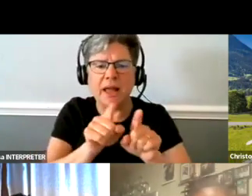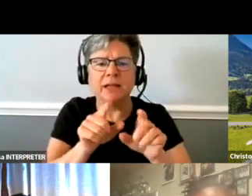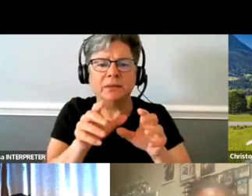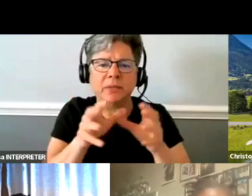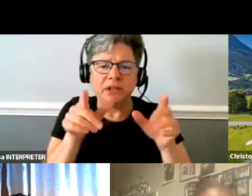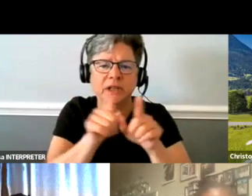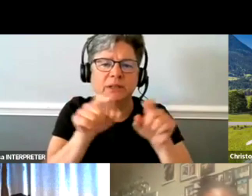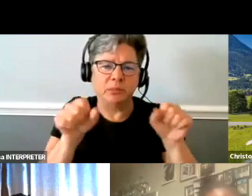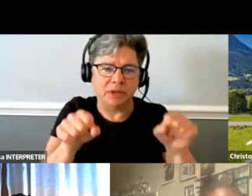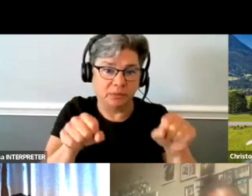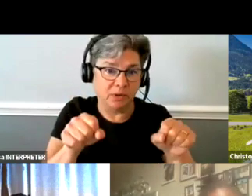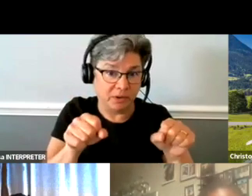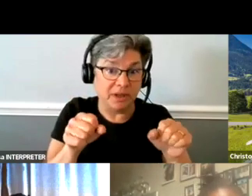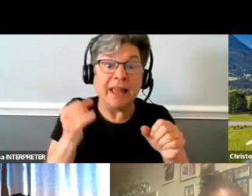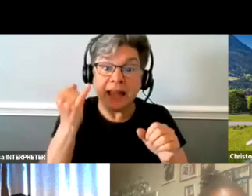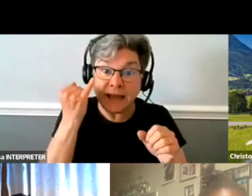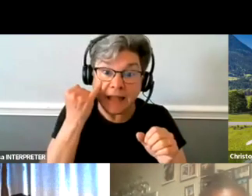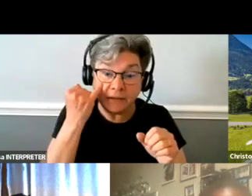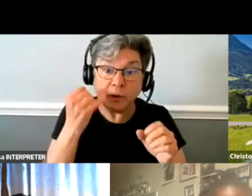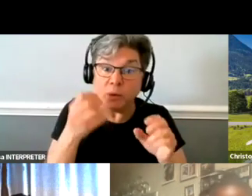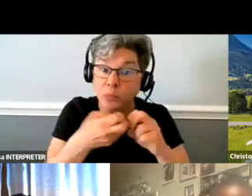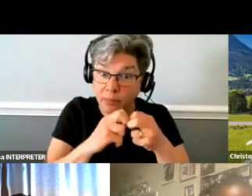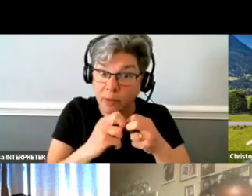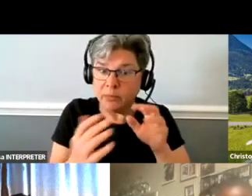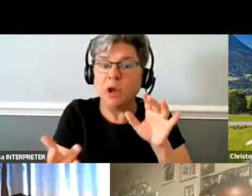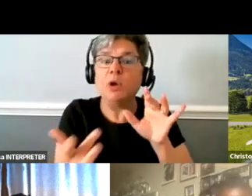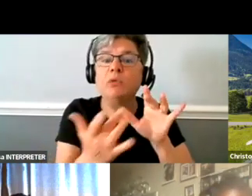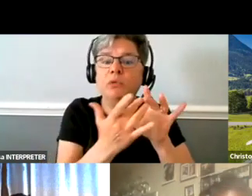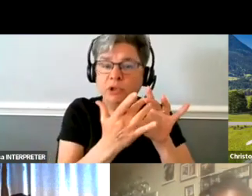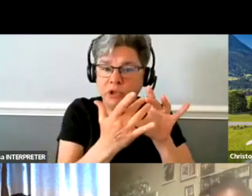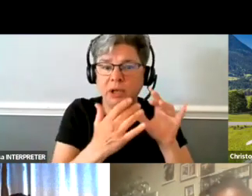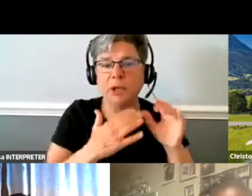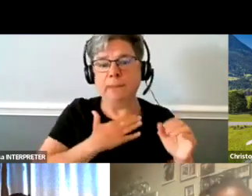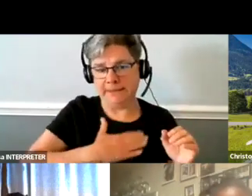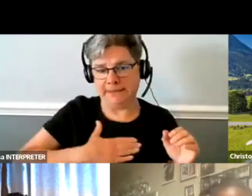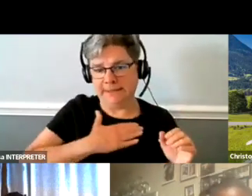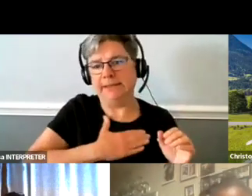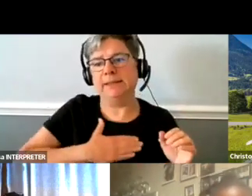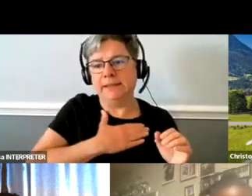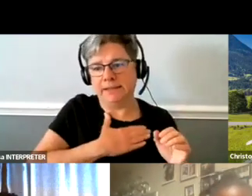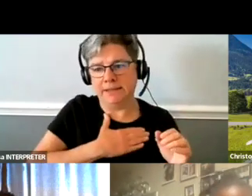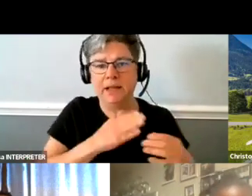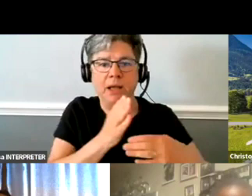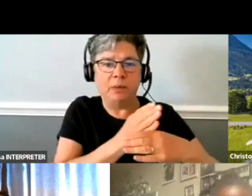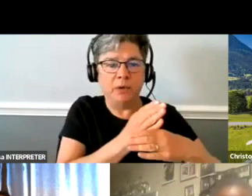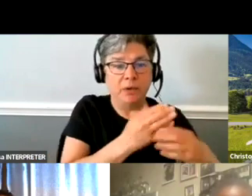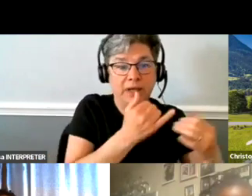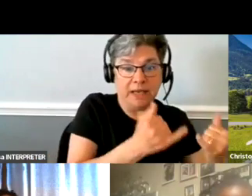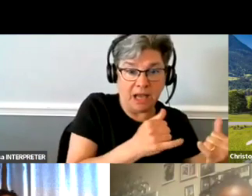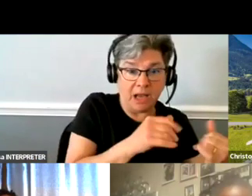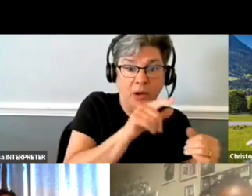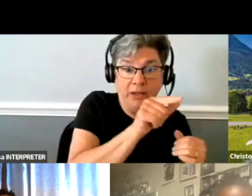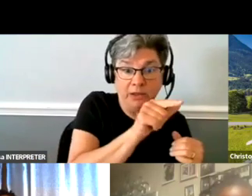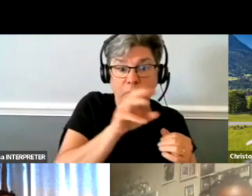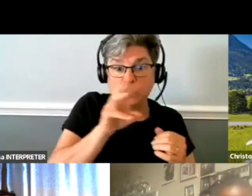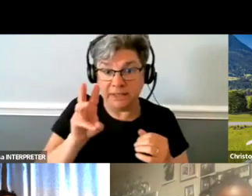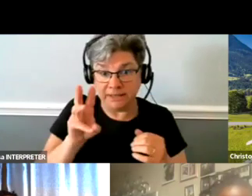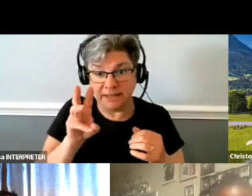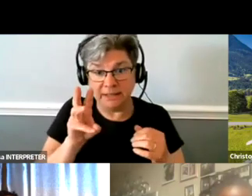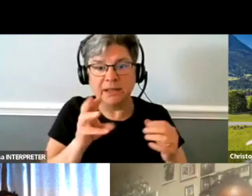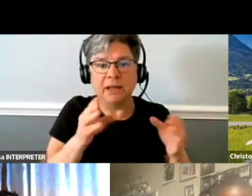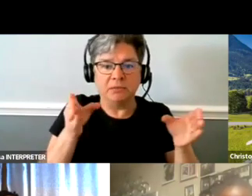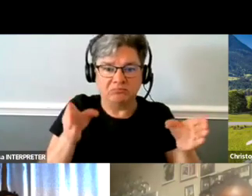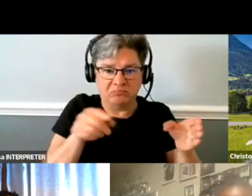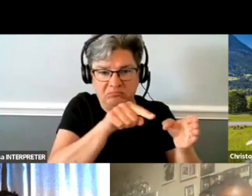if it's an issue, but please reach out. Please be proactive now. We have between now and the 26th that we can finish everything